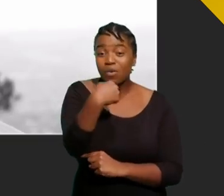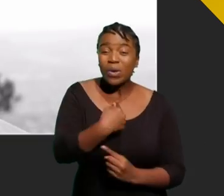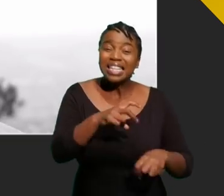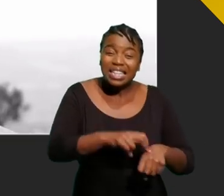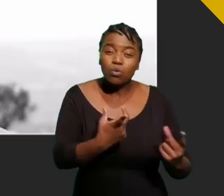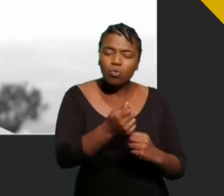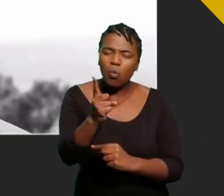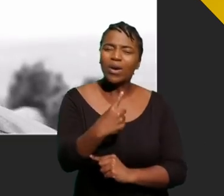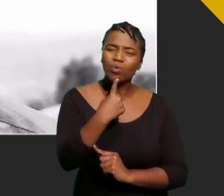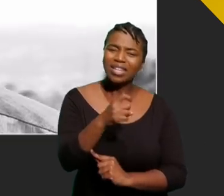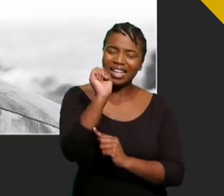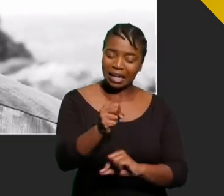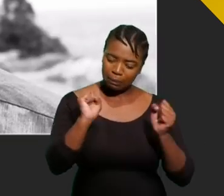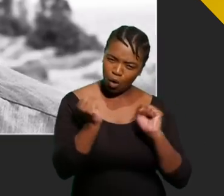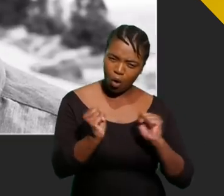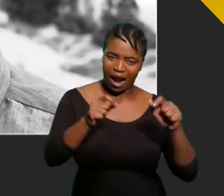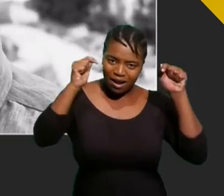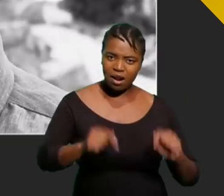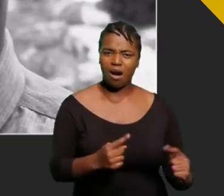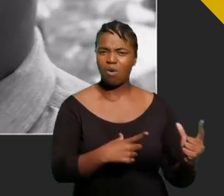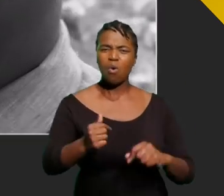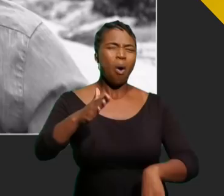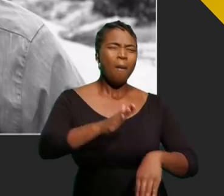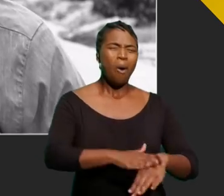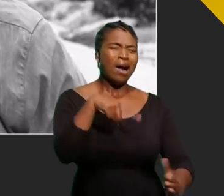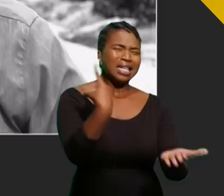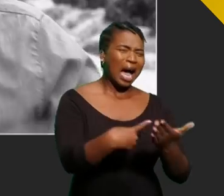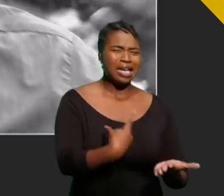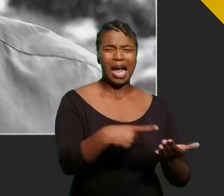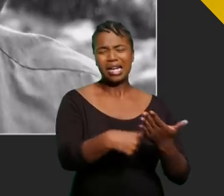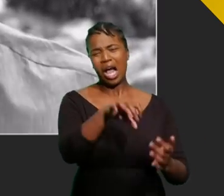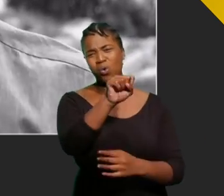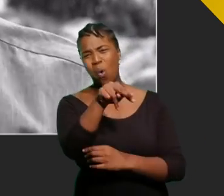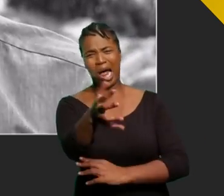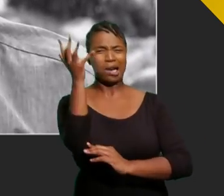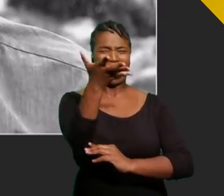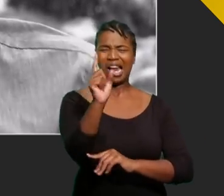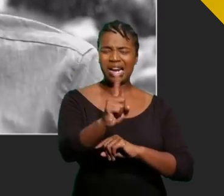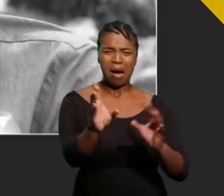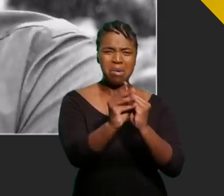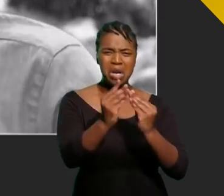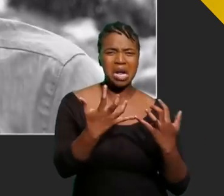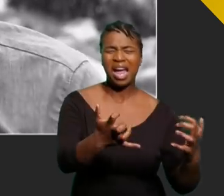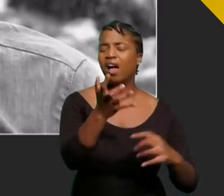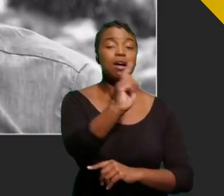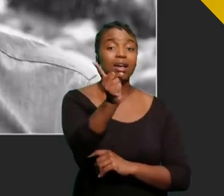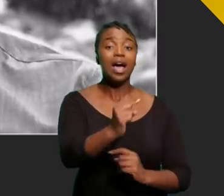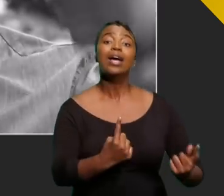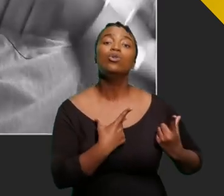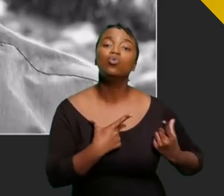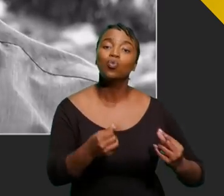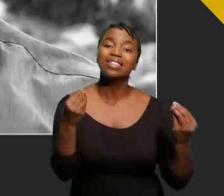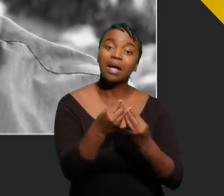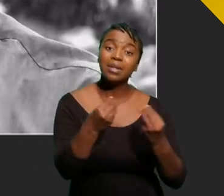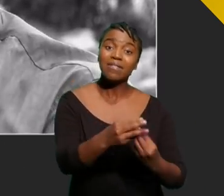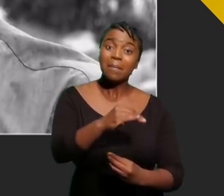do is declare a state of emergency. Normal state of nation address. No more public meetings or whatsoever the case is. If